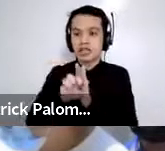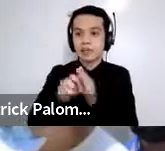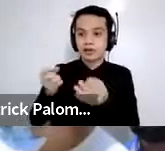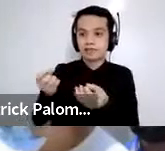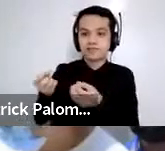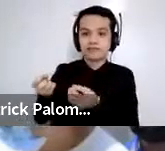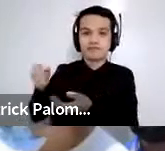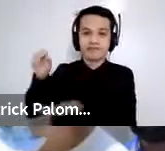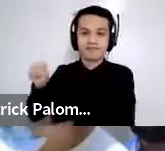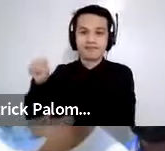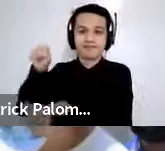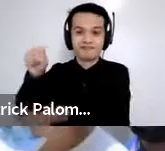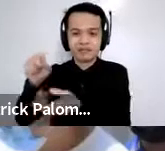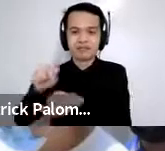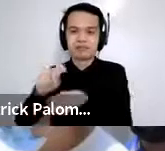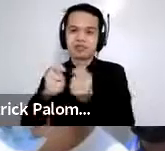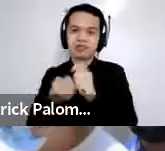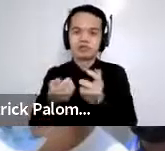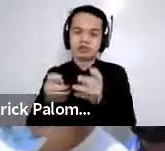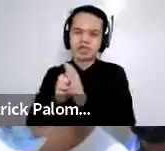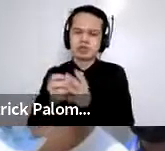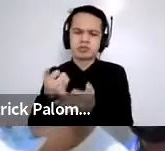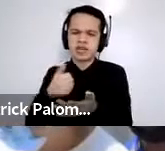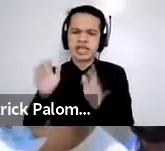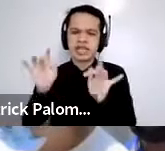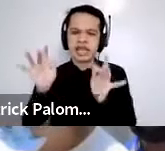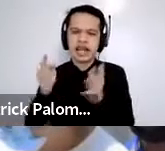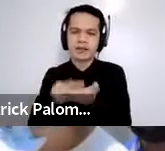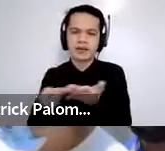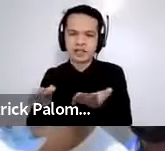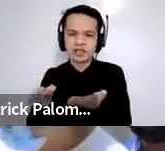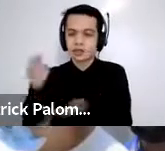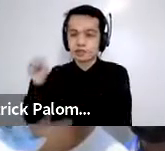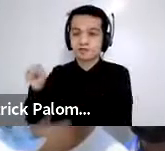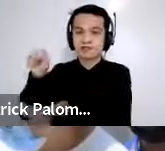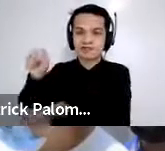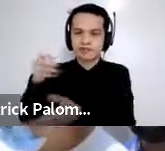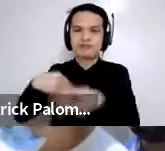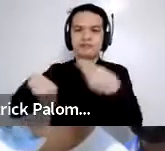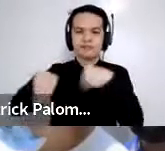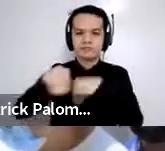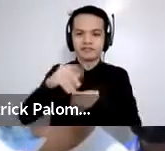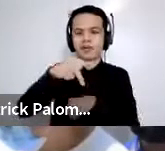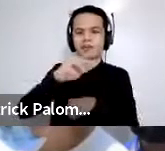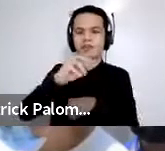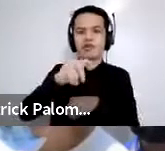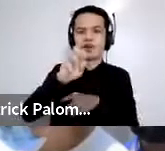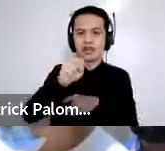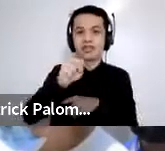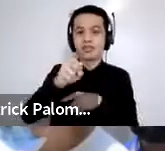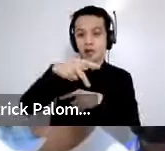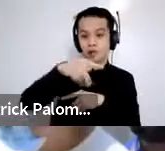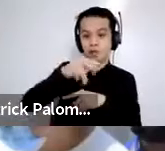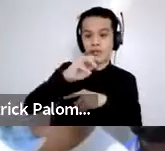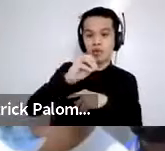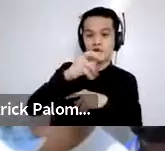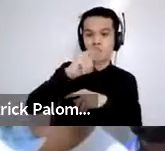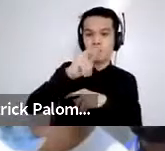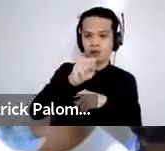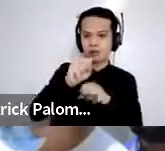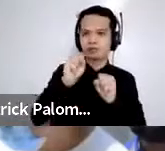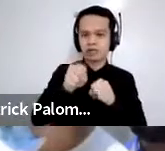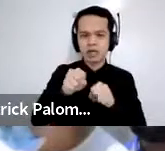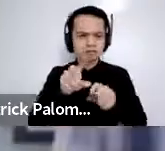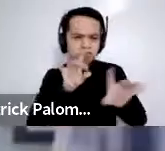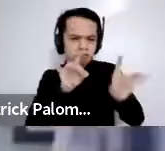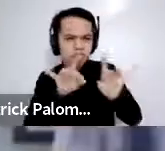for every garbage that they surrender, they will have points. And once they receive a certain points, they could now choose from whatever kind of goods they would like